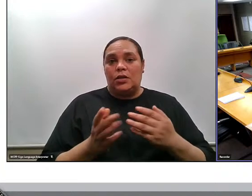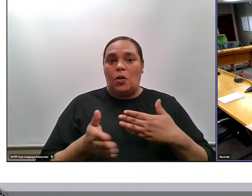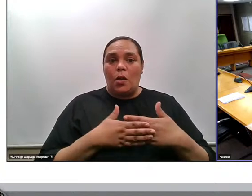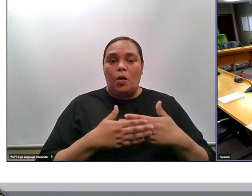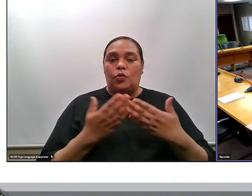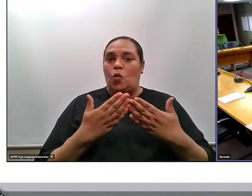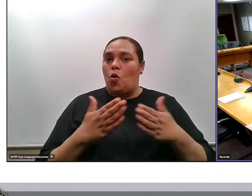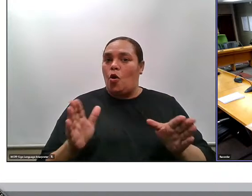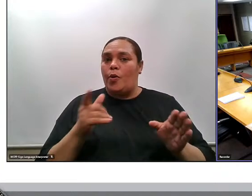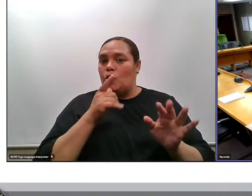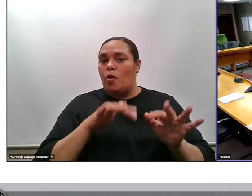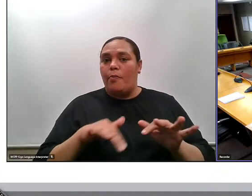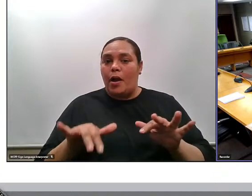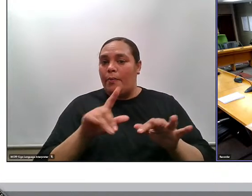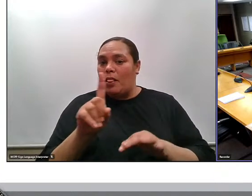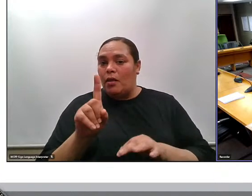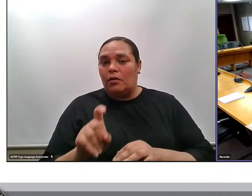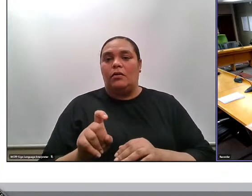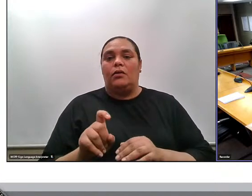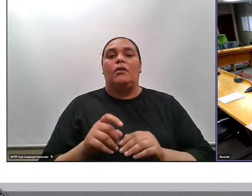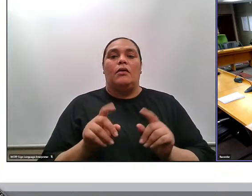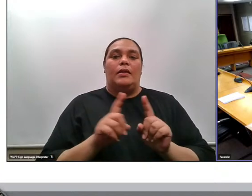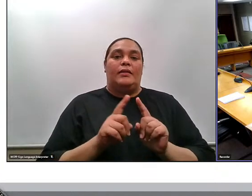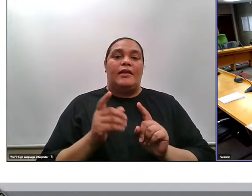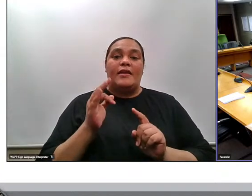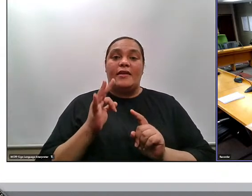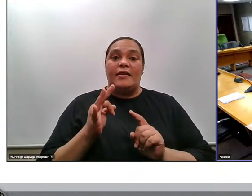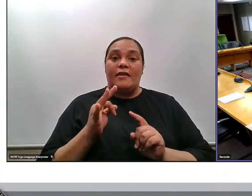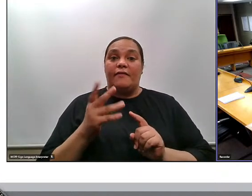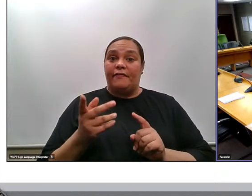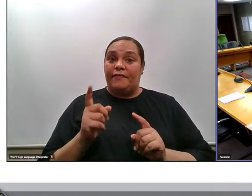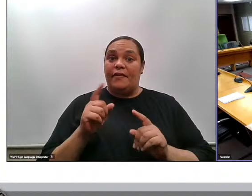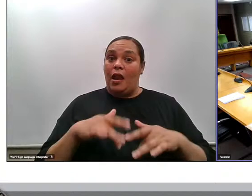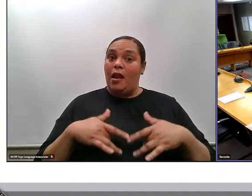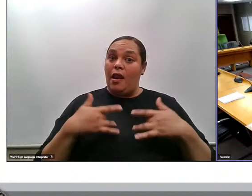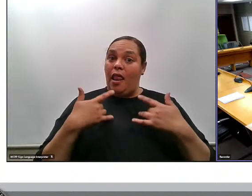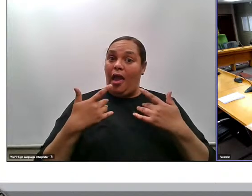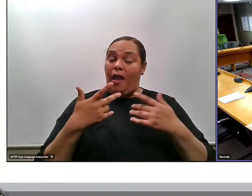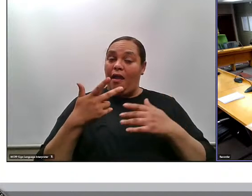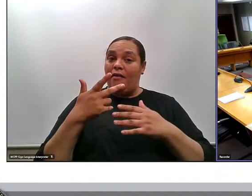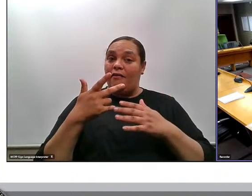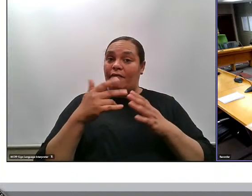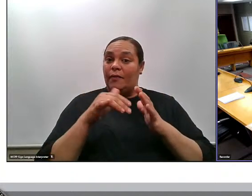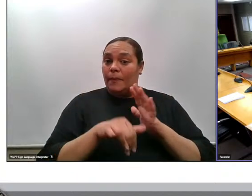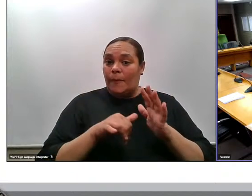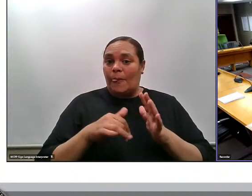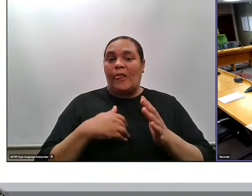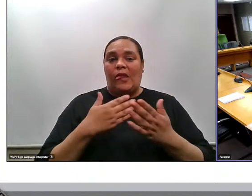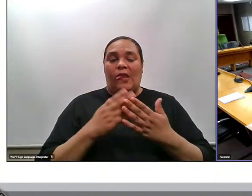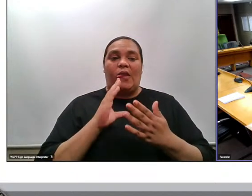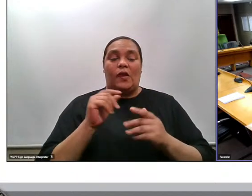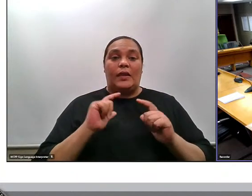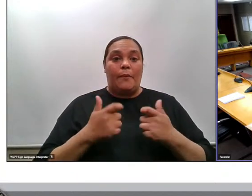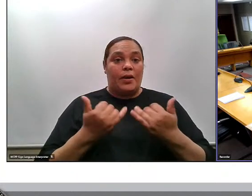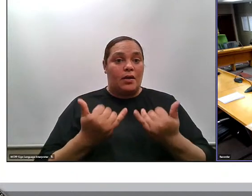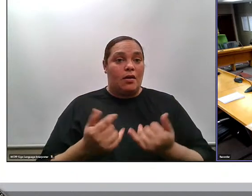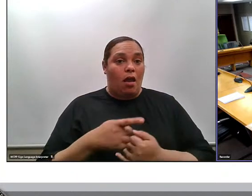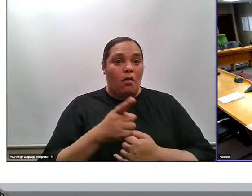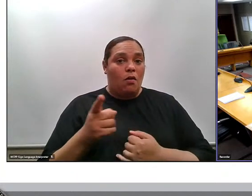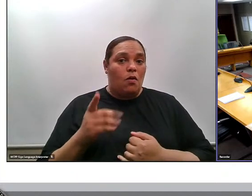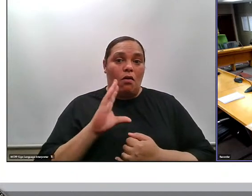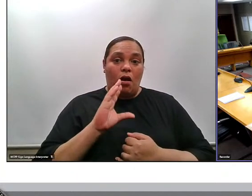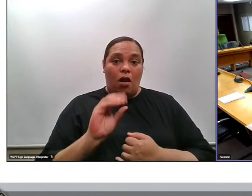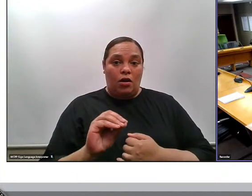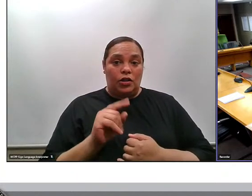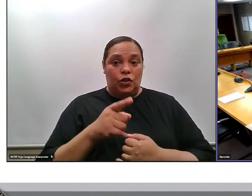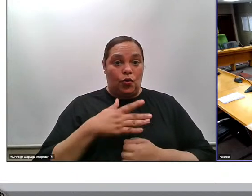open to the public, and if this should be live streamed. Perhaps I can put that to the committee now to ask